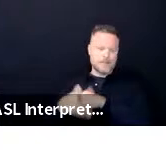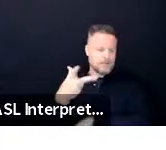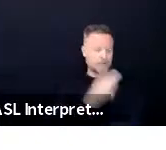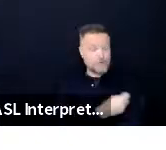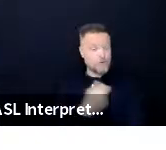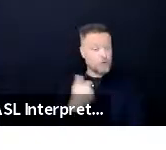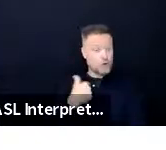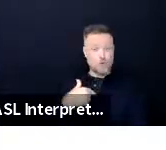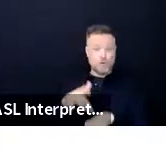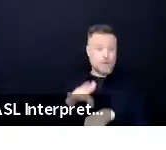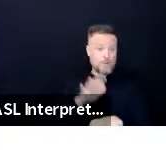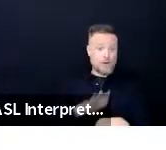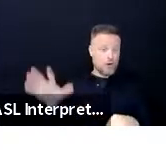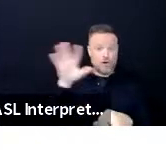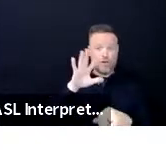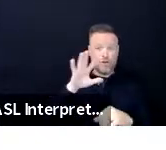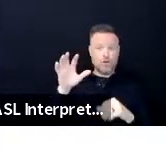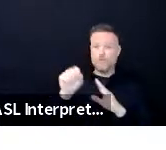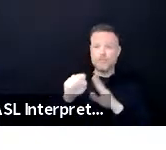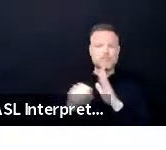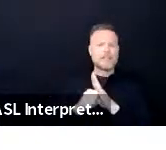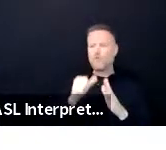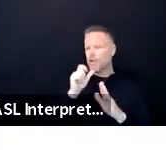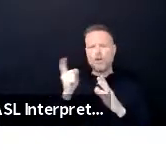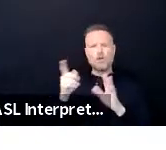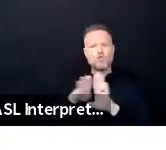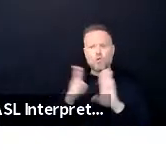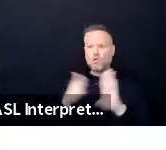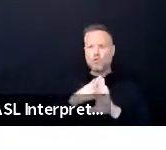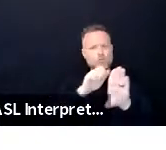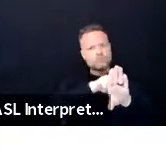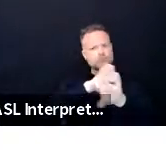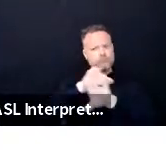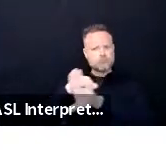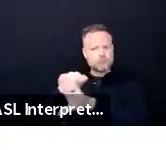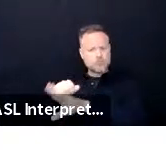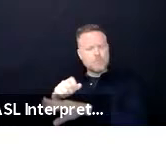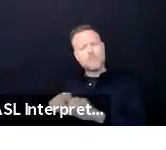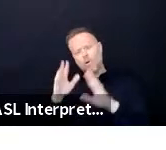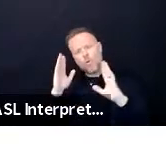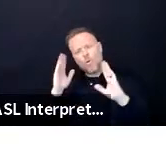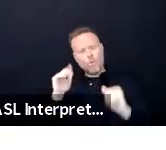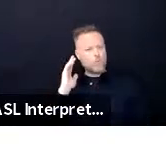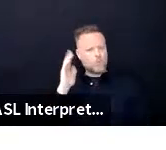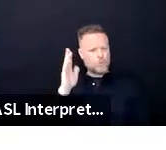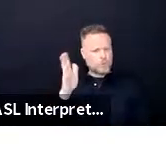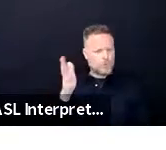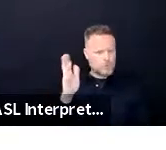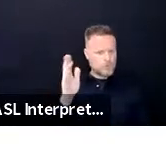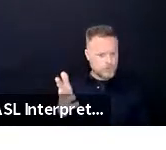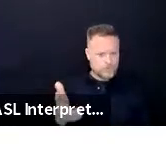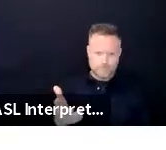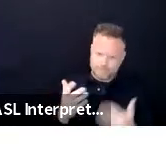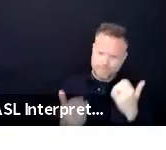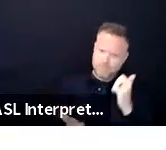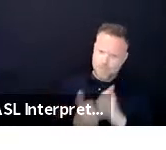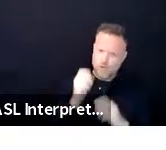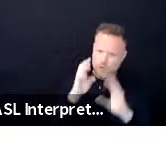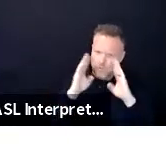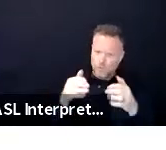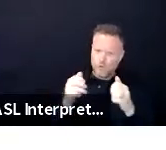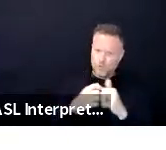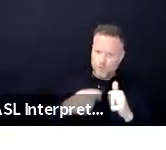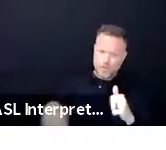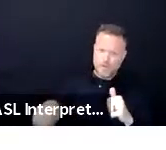haven't gone from door to door as much as we wish, but we will start. And in the meantime, we've been mostly working through this stakeholder group.